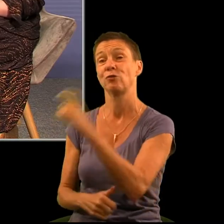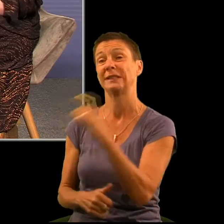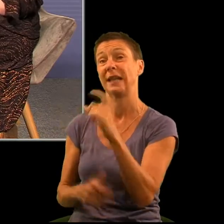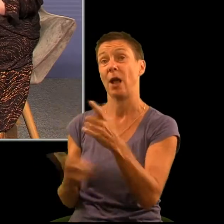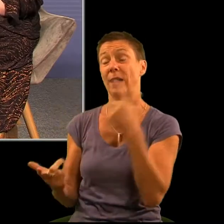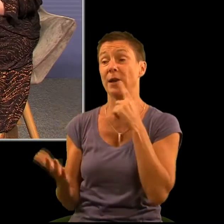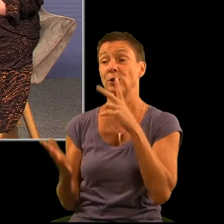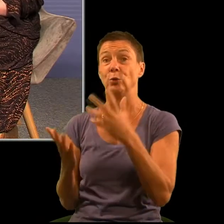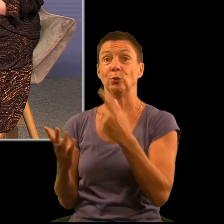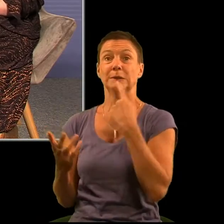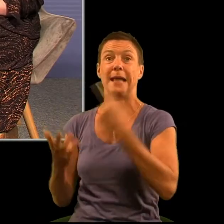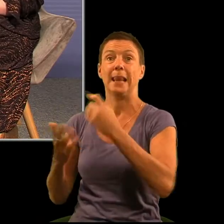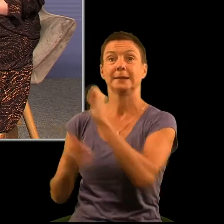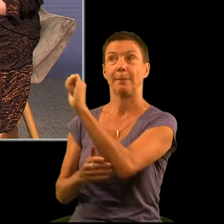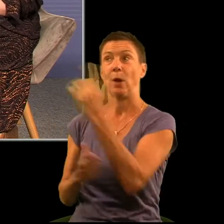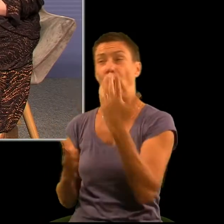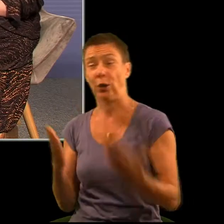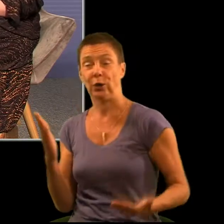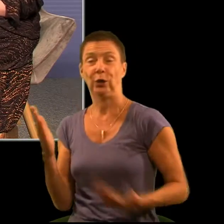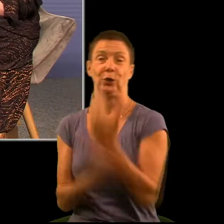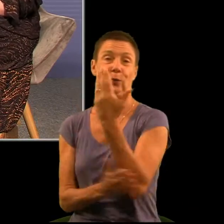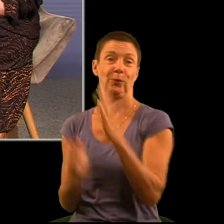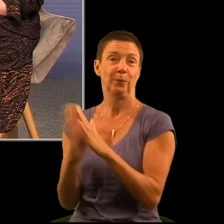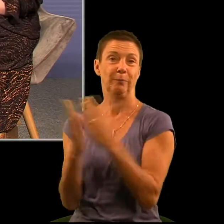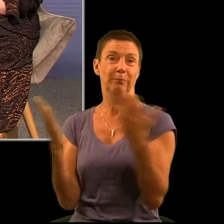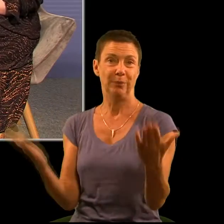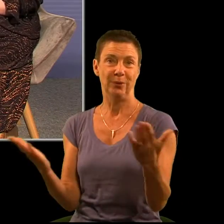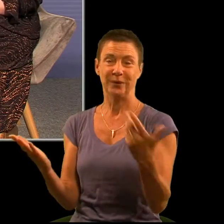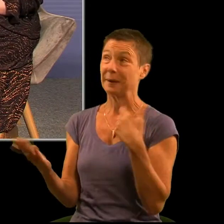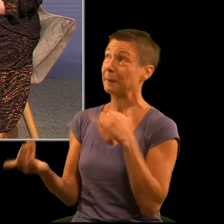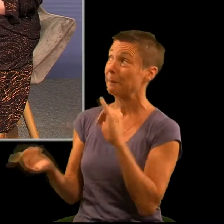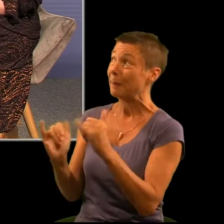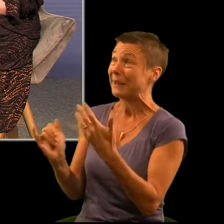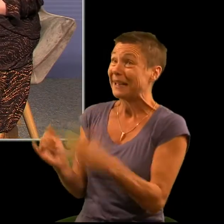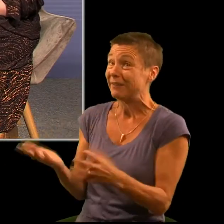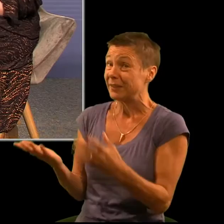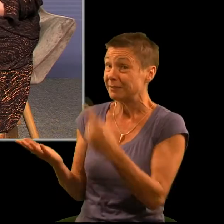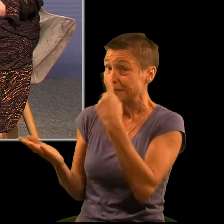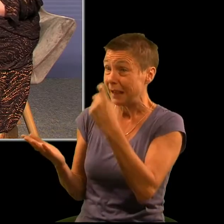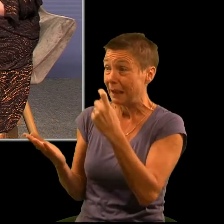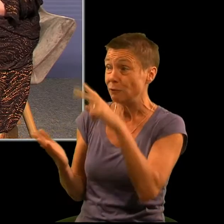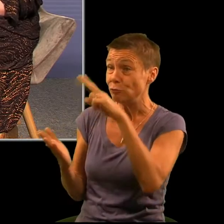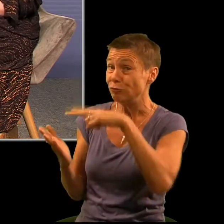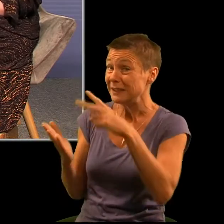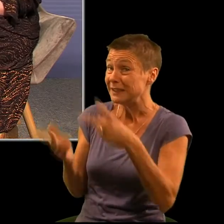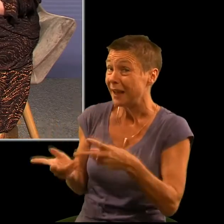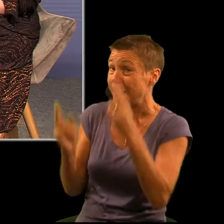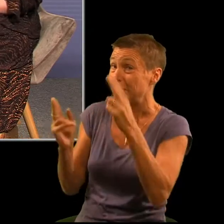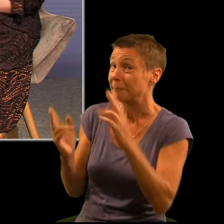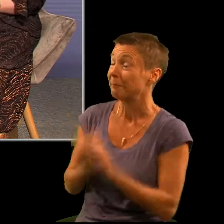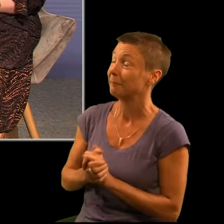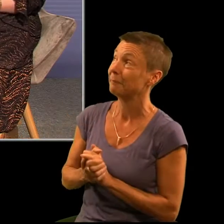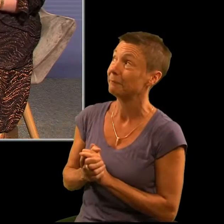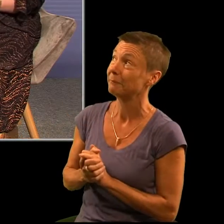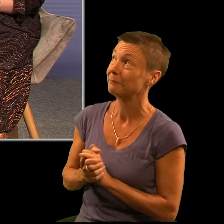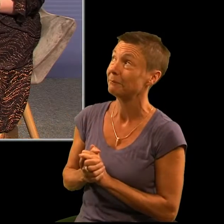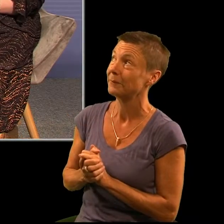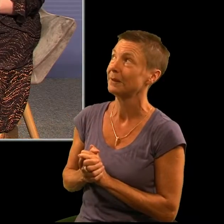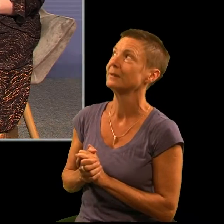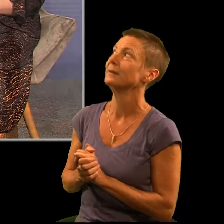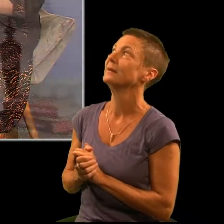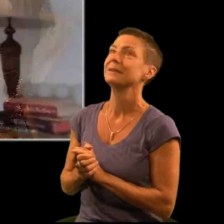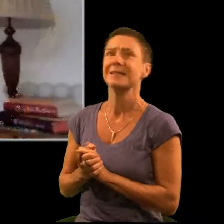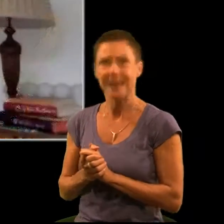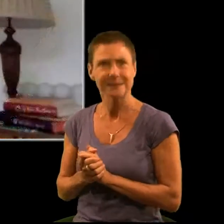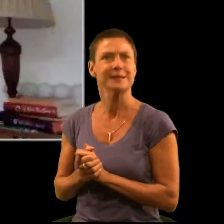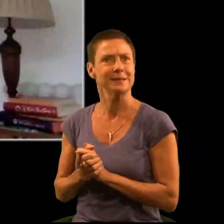today by telling us about her brand new book. And maybe even, Cressida, would you read us a little bit?